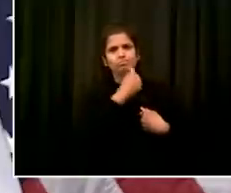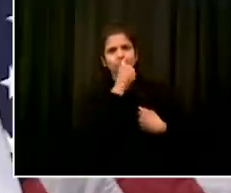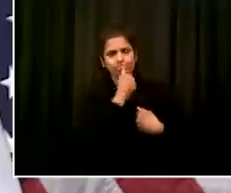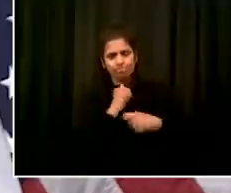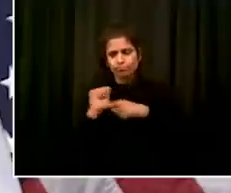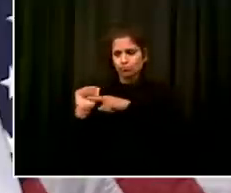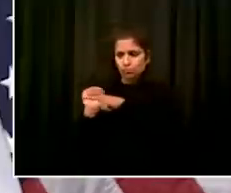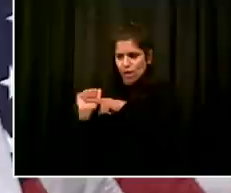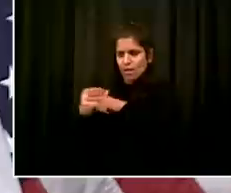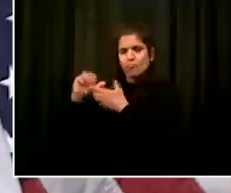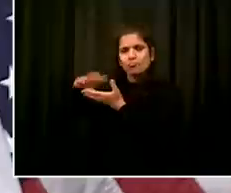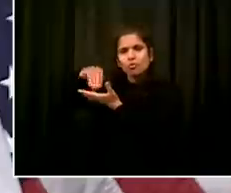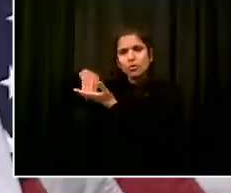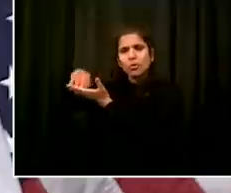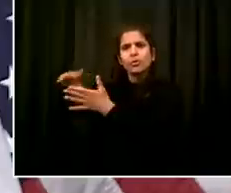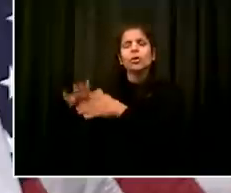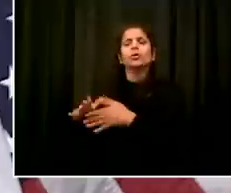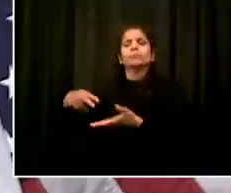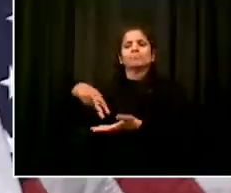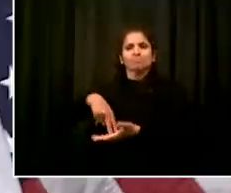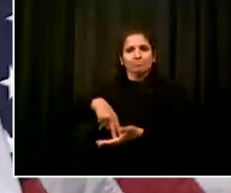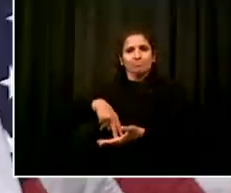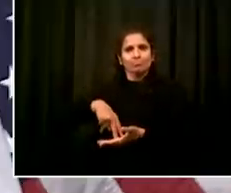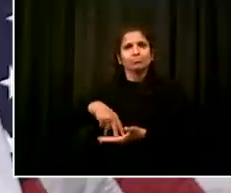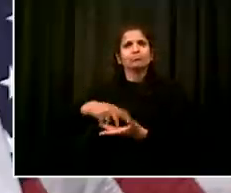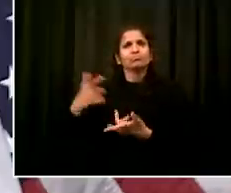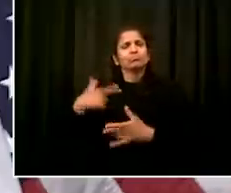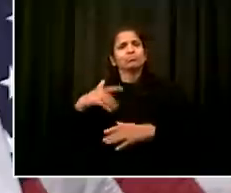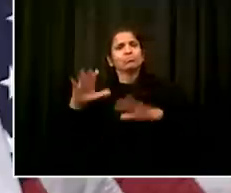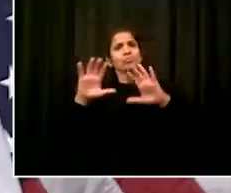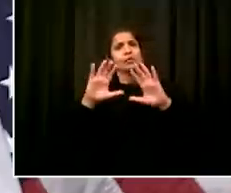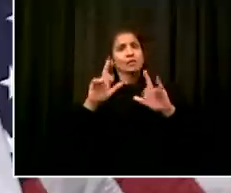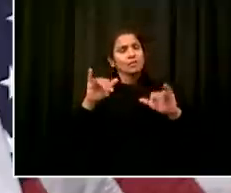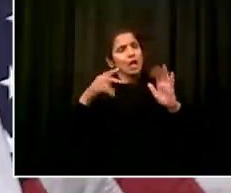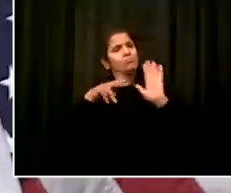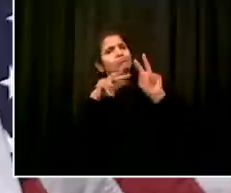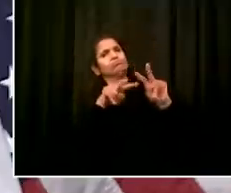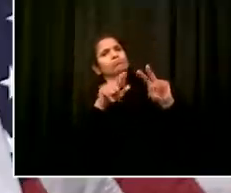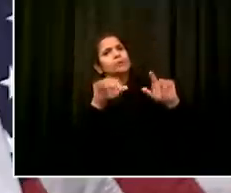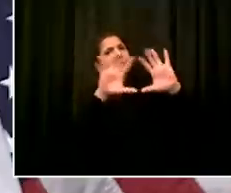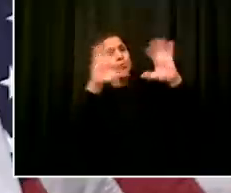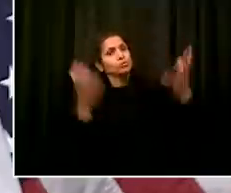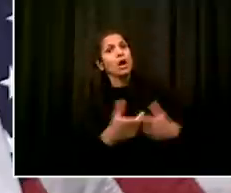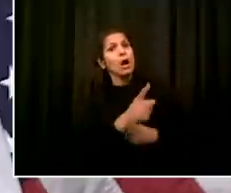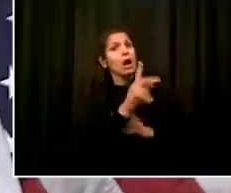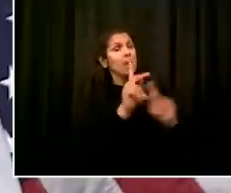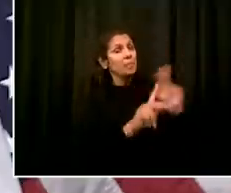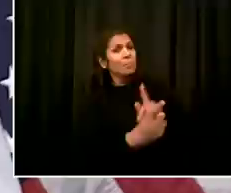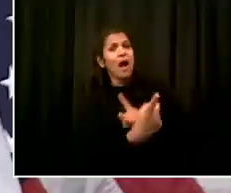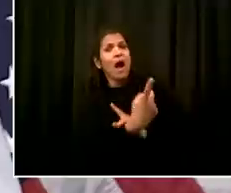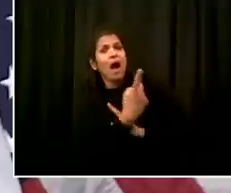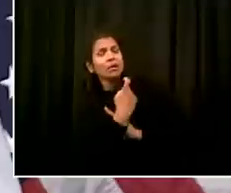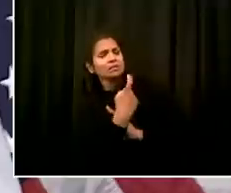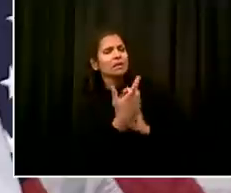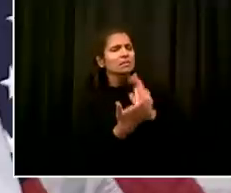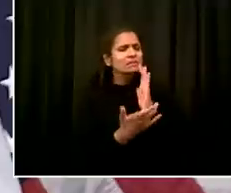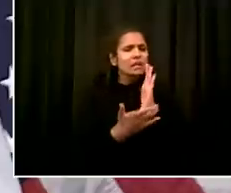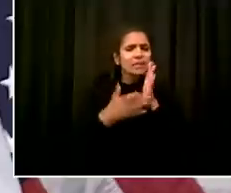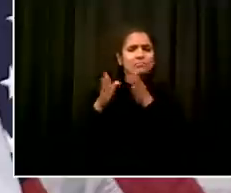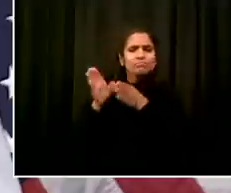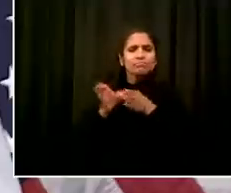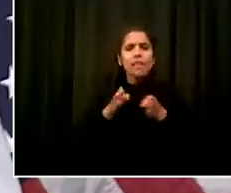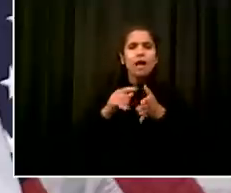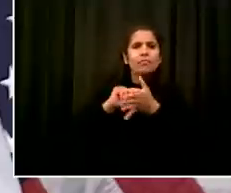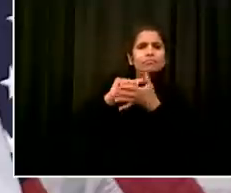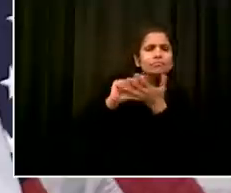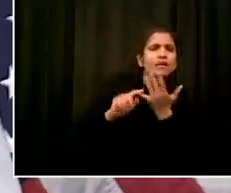any point the commissioner had said to me, there's something else we have to do here, that if we don't do it, we're not going to be able to keep peace, we're not going to be able to